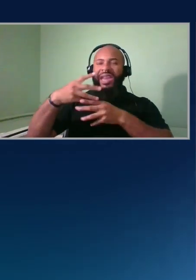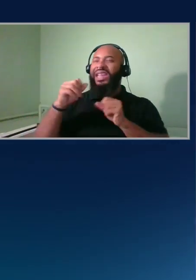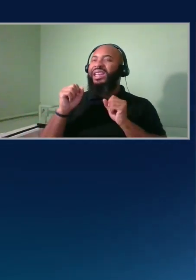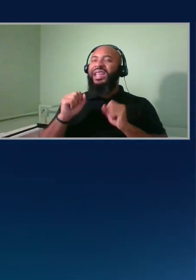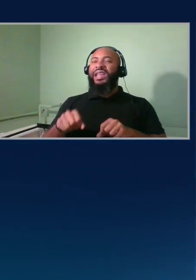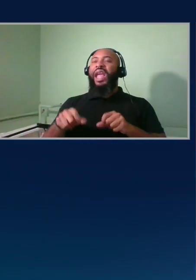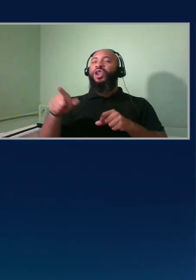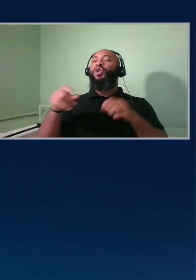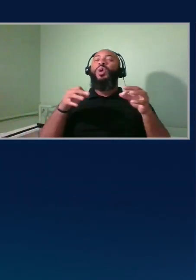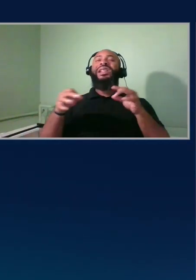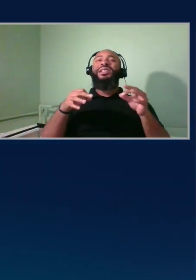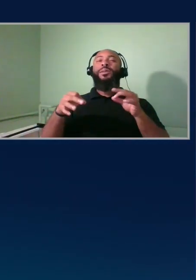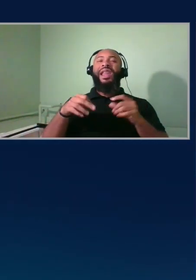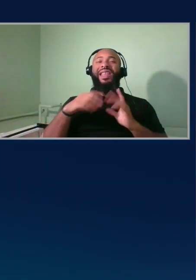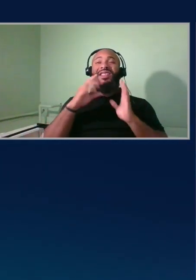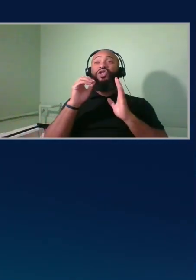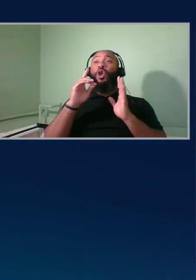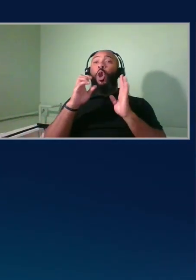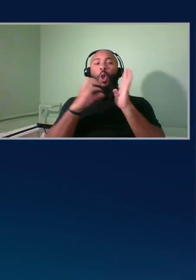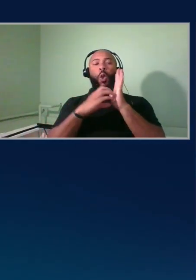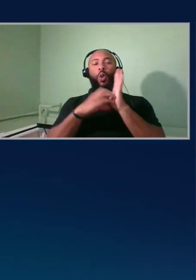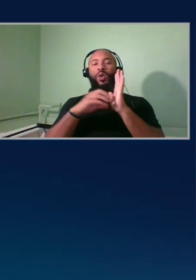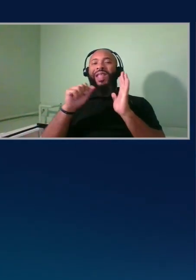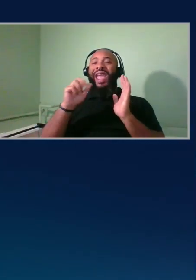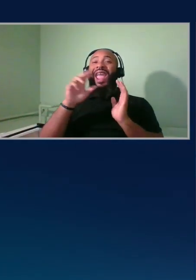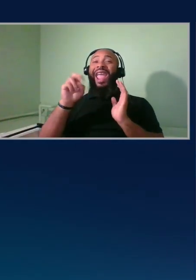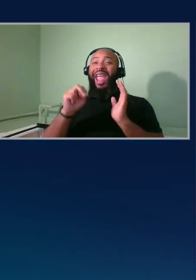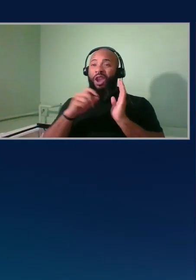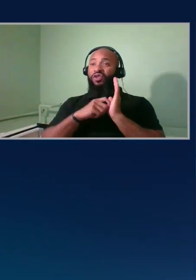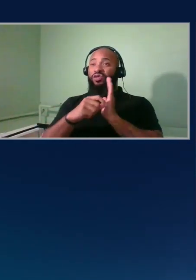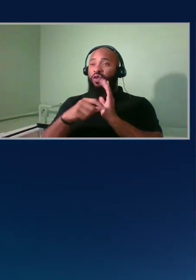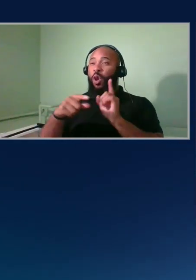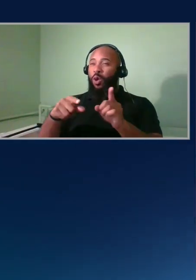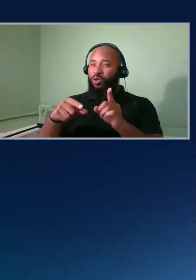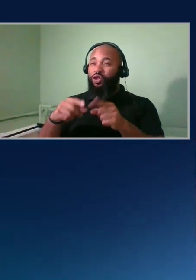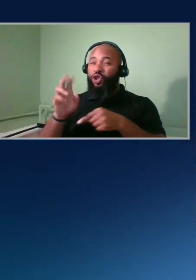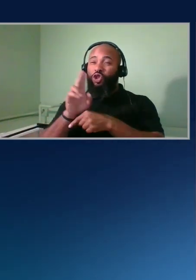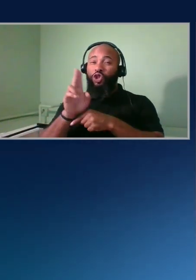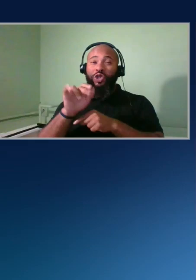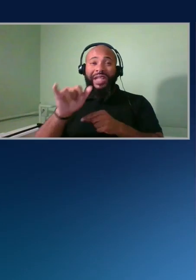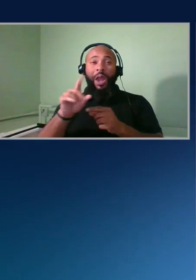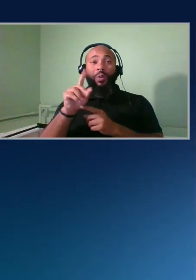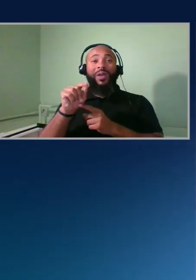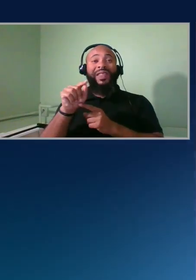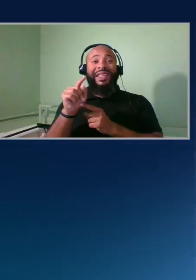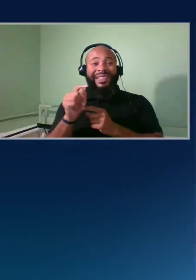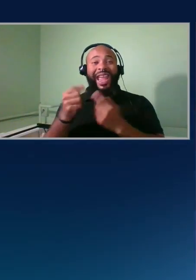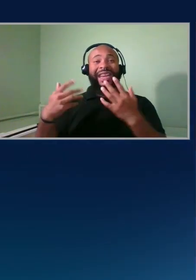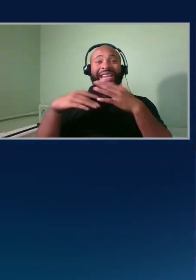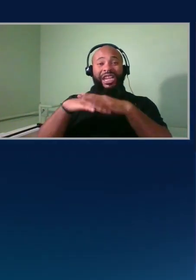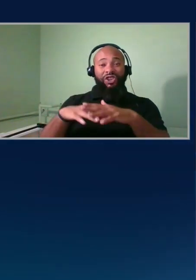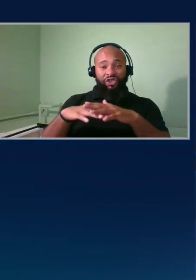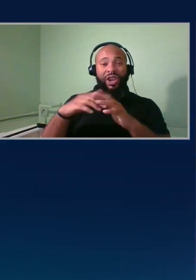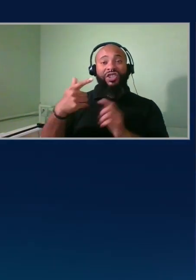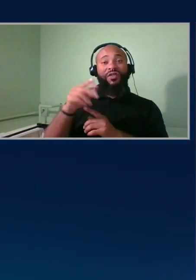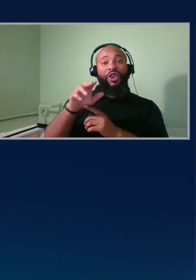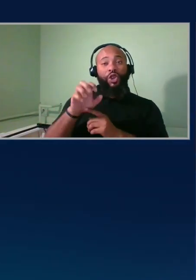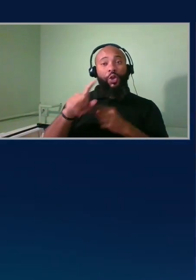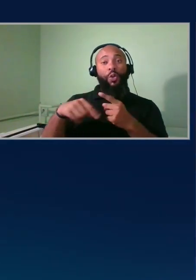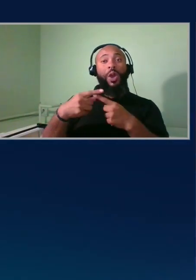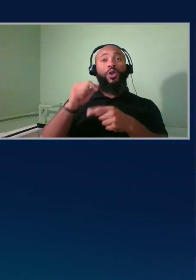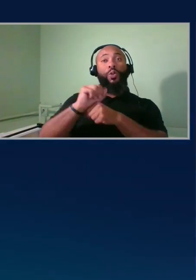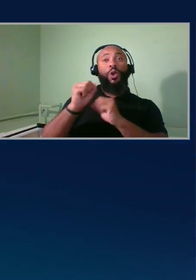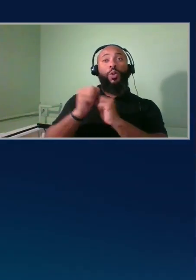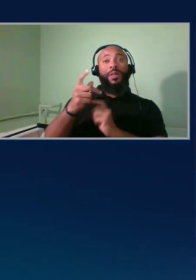that Aaron wrote to me? Do you use that with the data integration for Glue at all when you're working with pipelines? Like, we have this